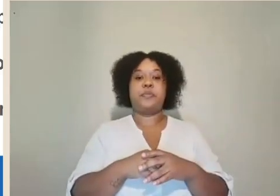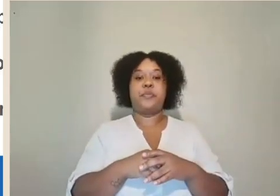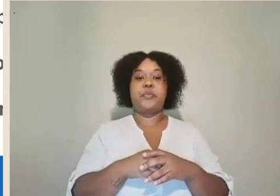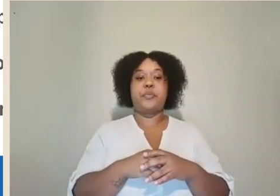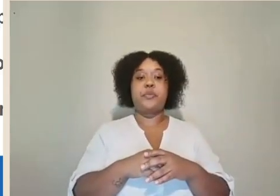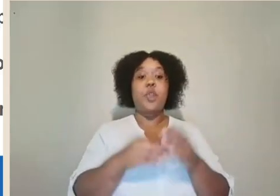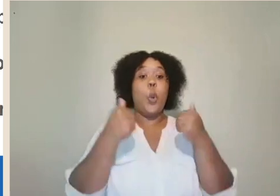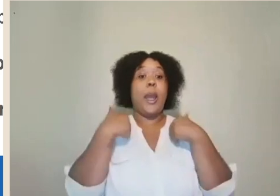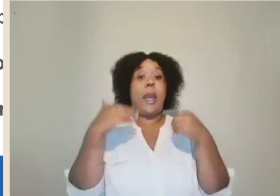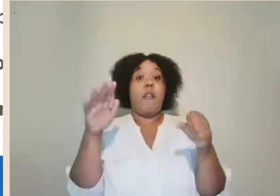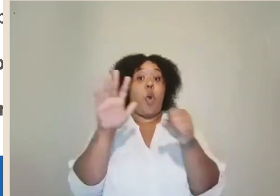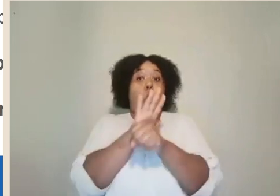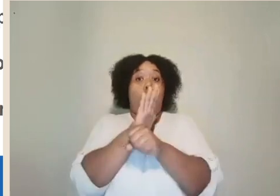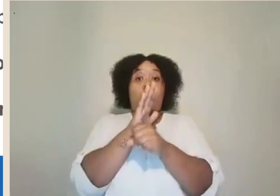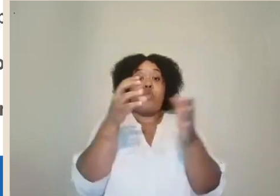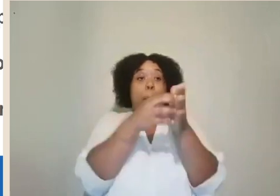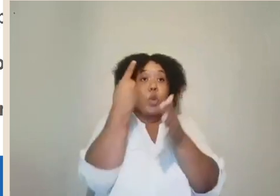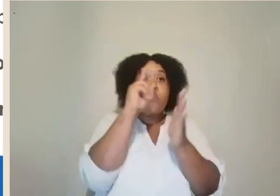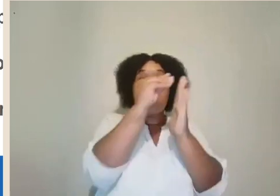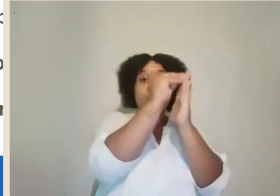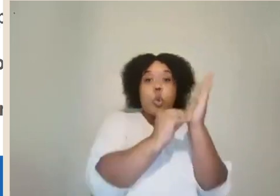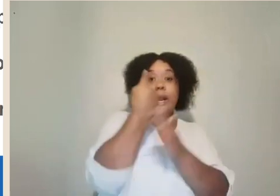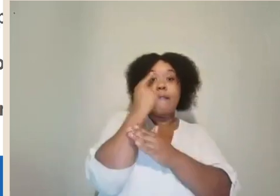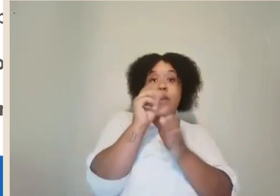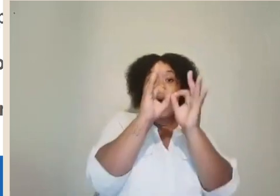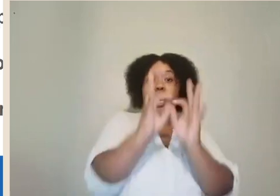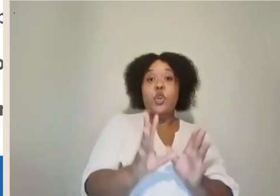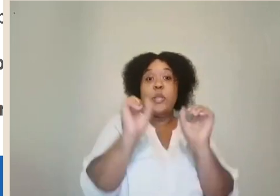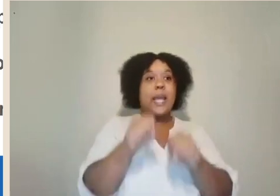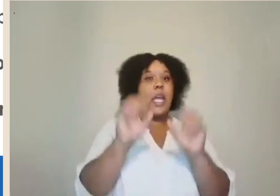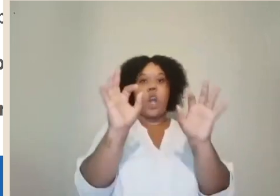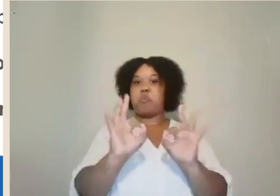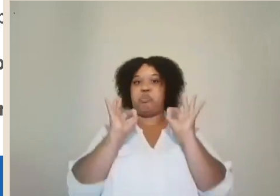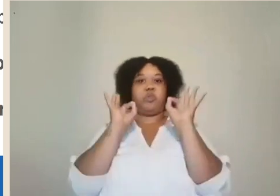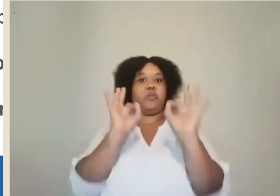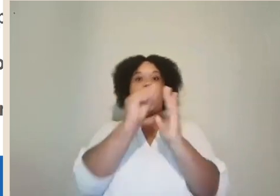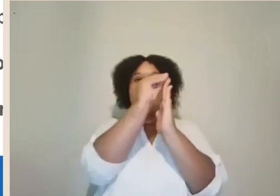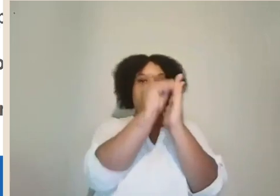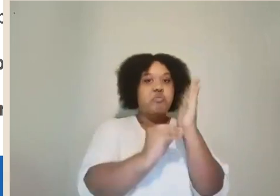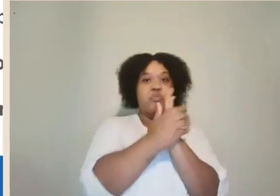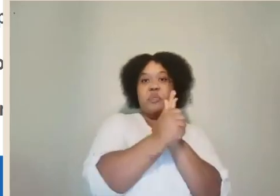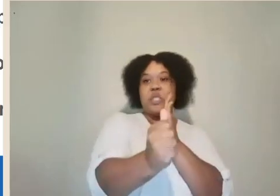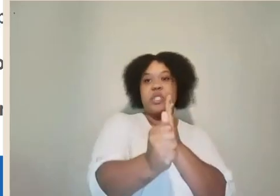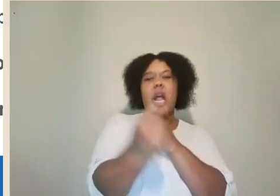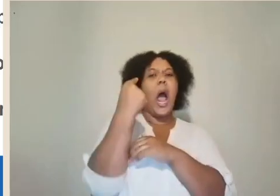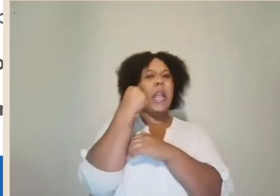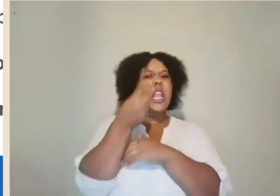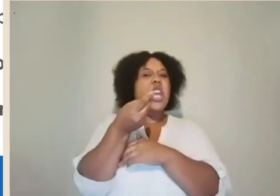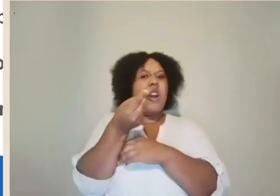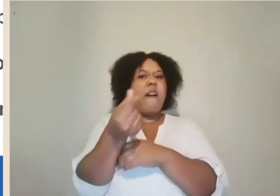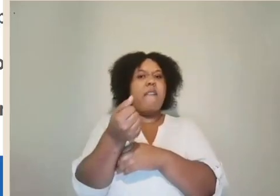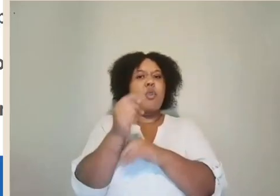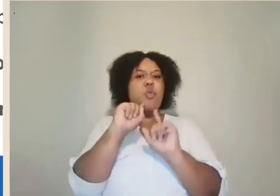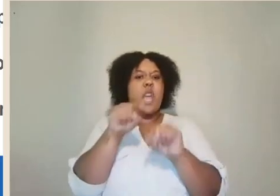a whole module created for note-taking for interpreters. So our students are able to perfect their note-taking skills. I thought some of us mentioned that in the chat.